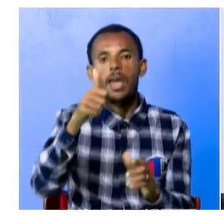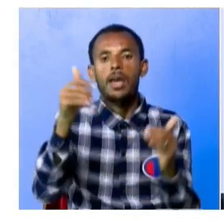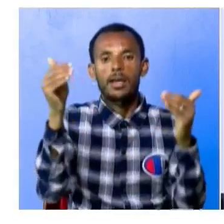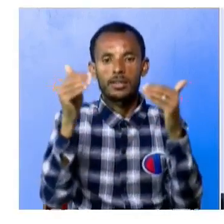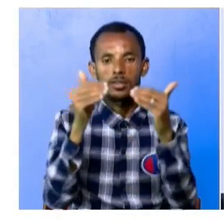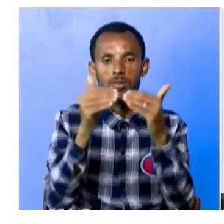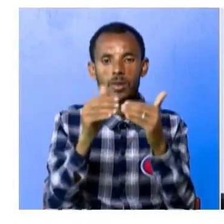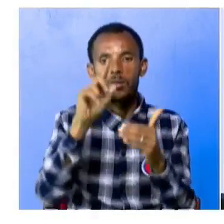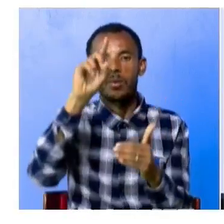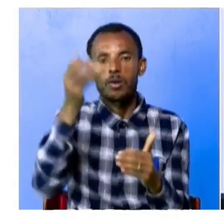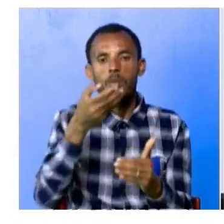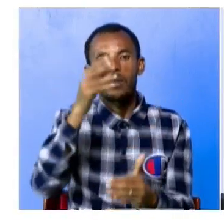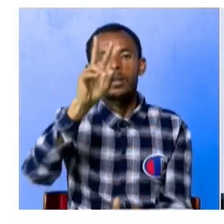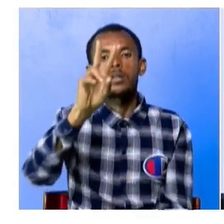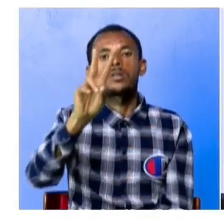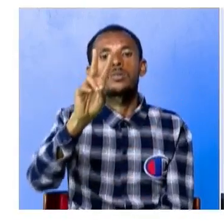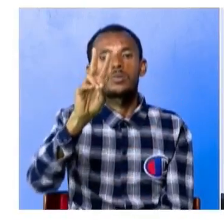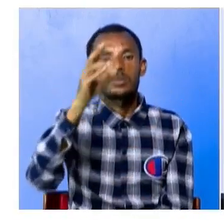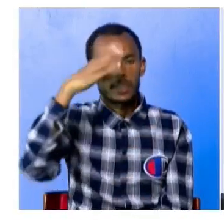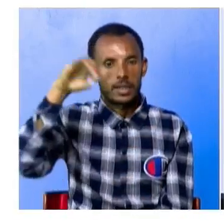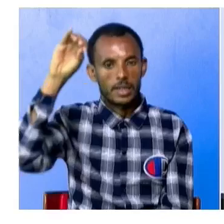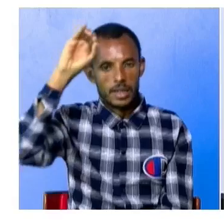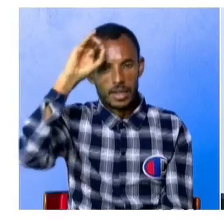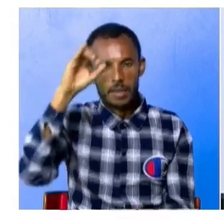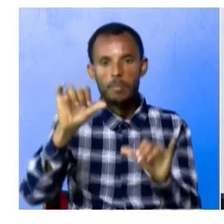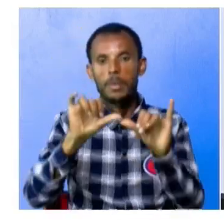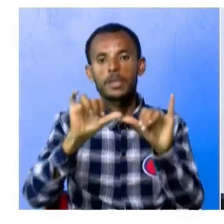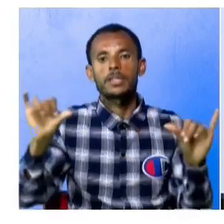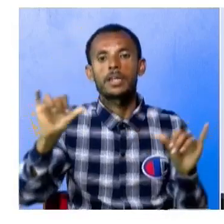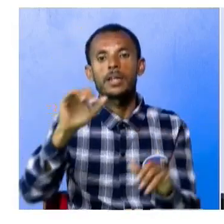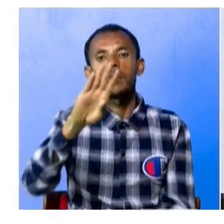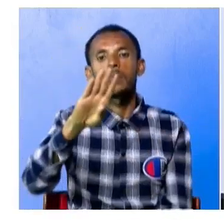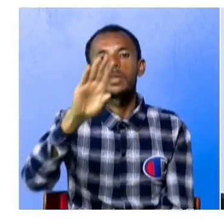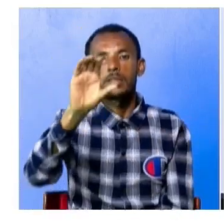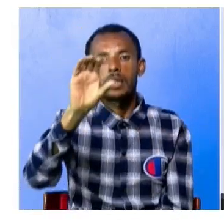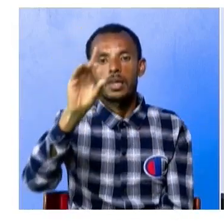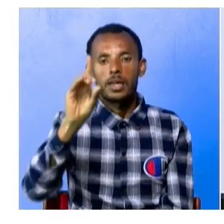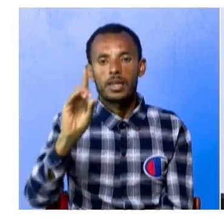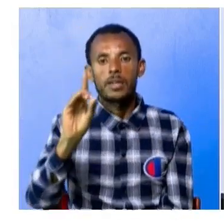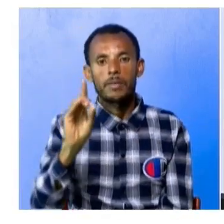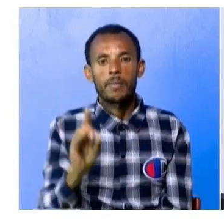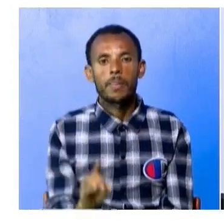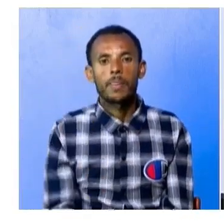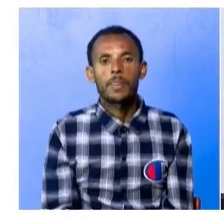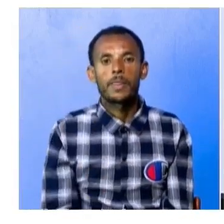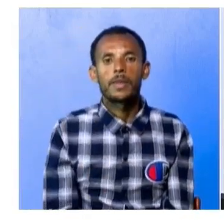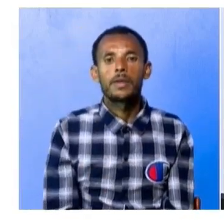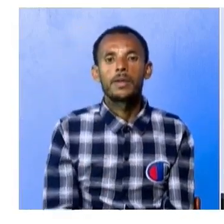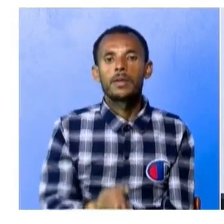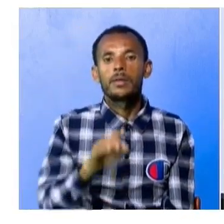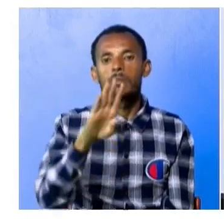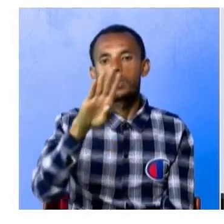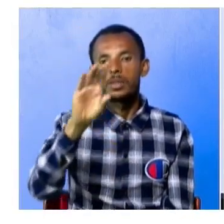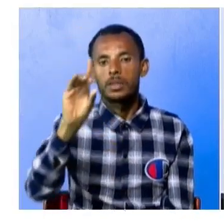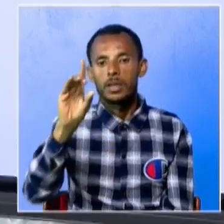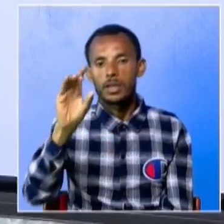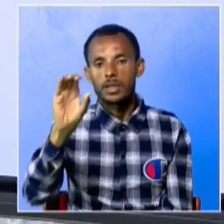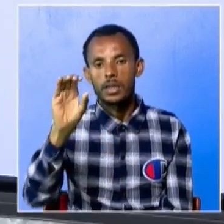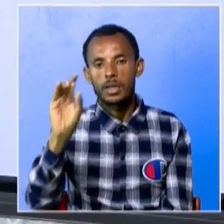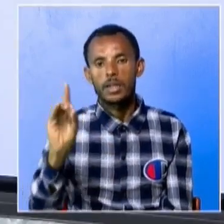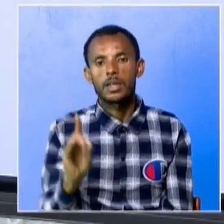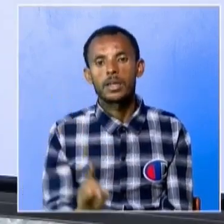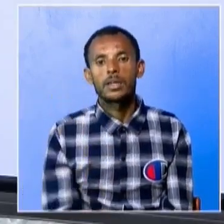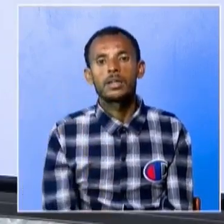of the degree measure of BCD, okay? BCD.